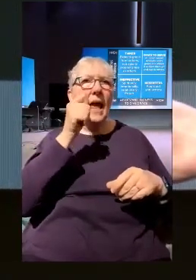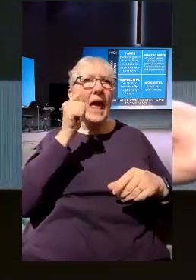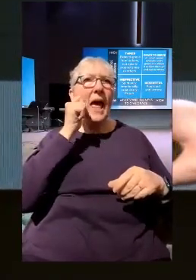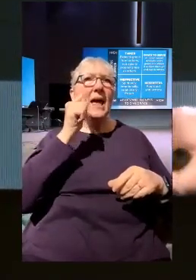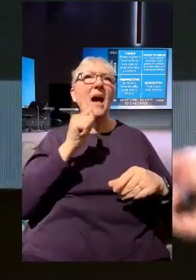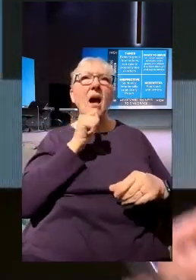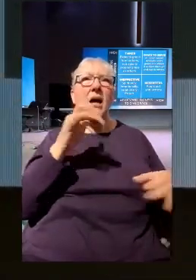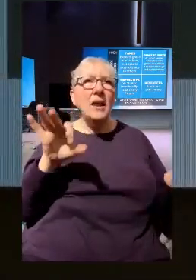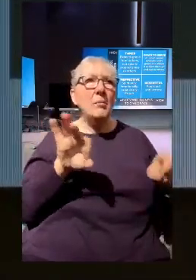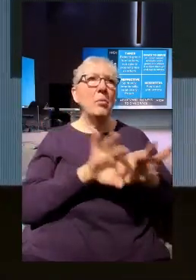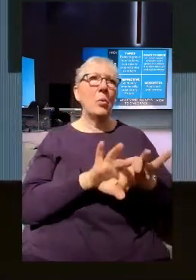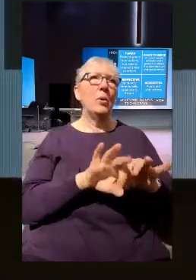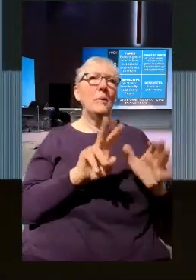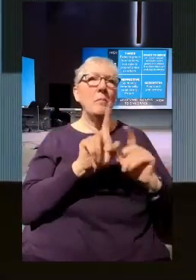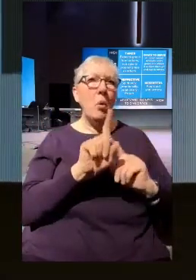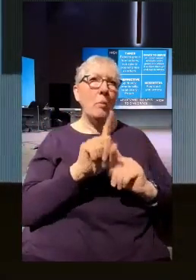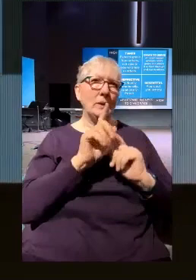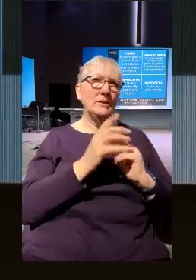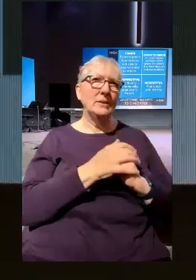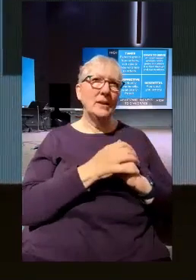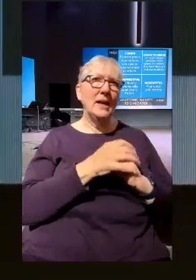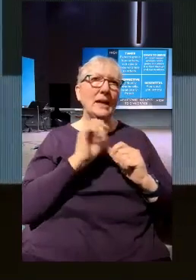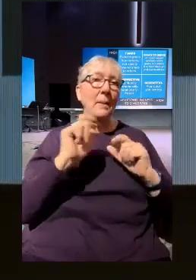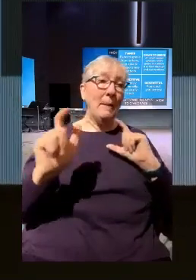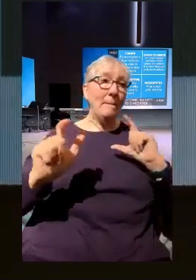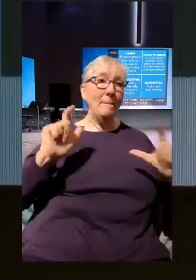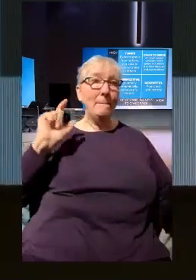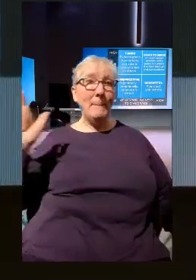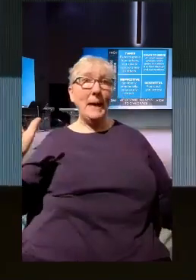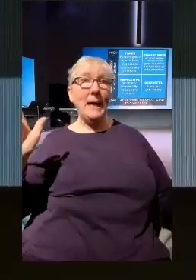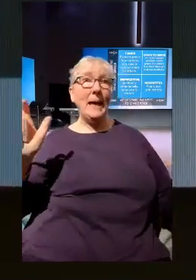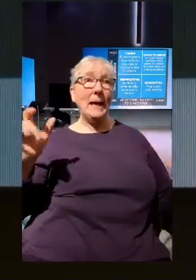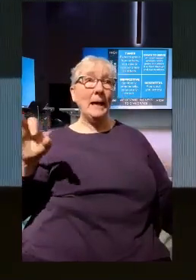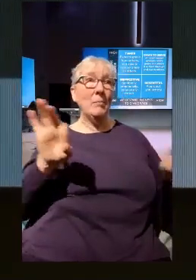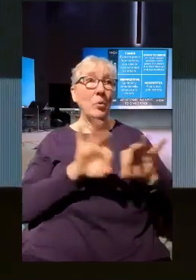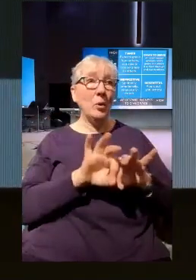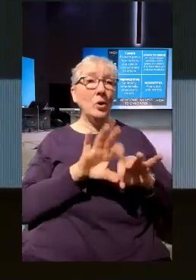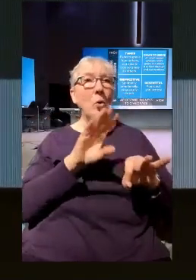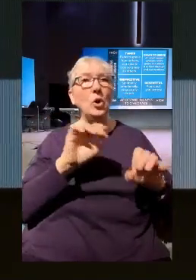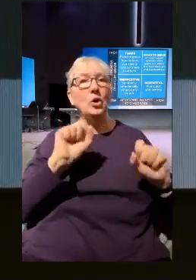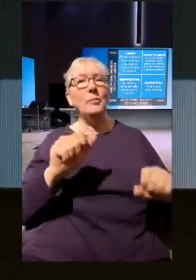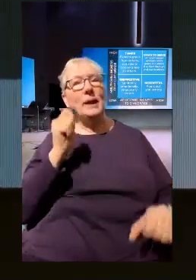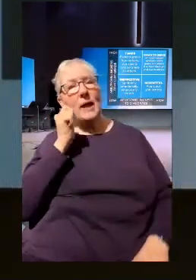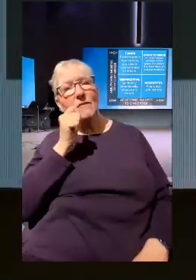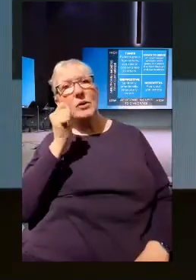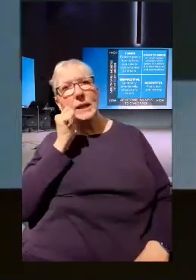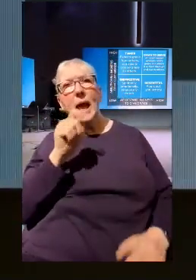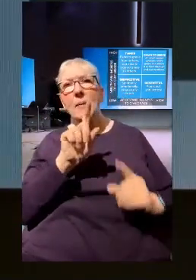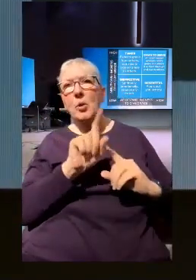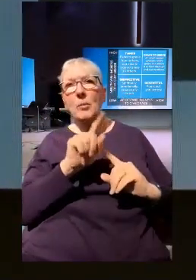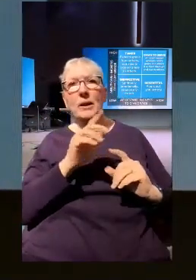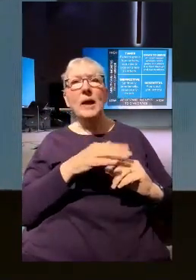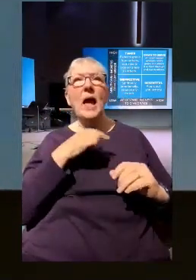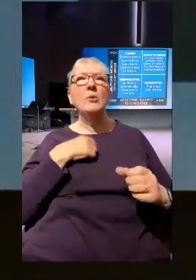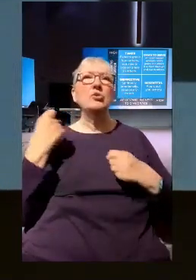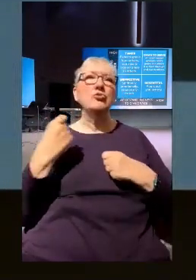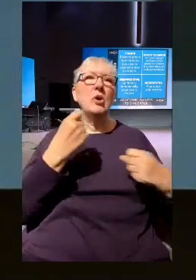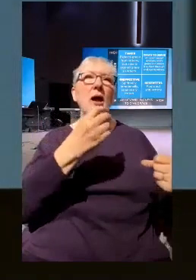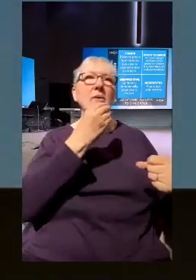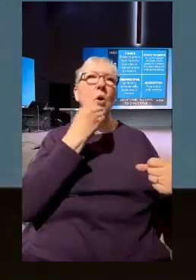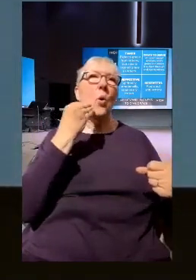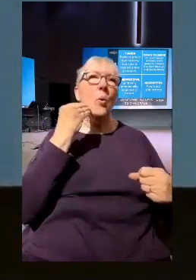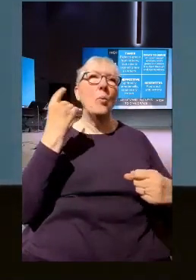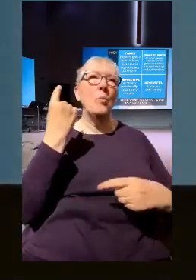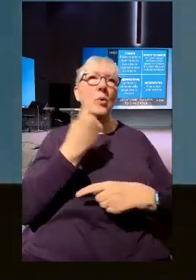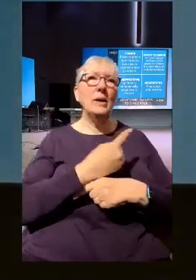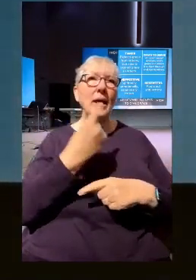moments. They can be hugely significant. They can be day-to-day. I was driving home one day. My kids